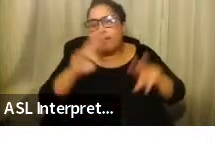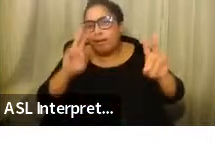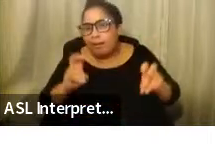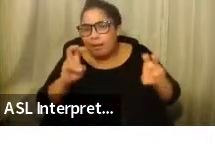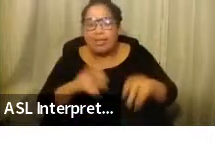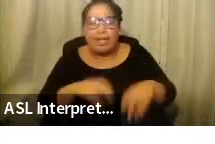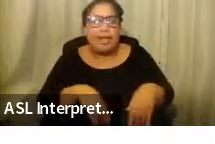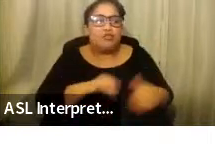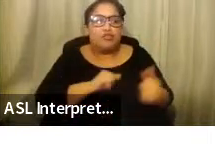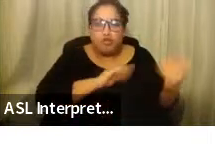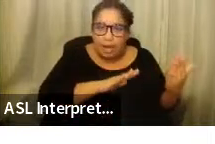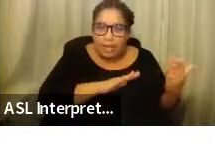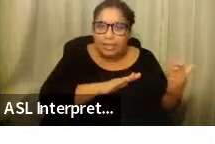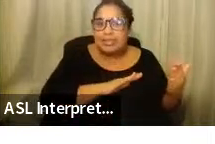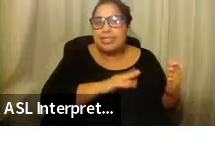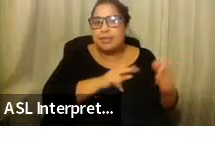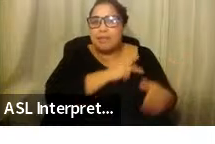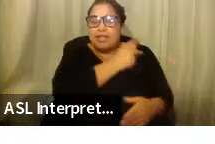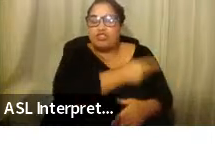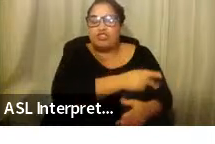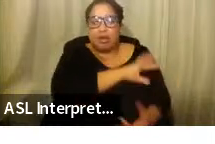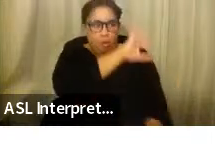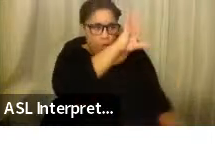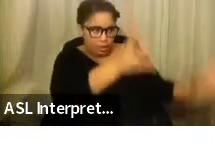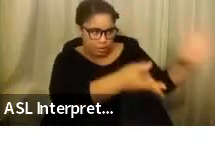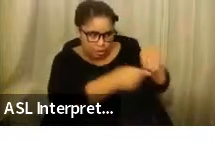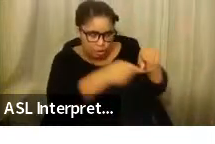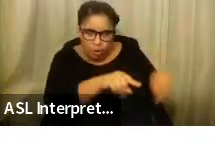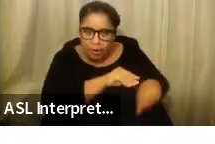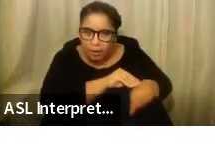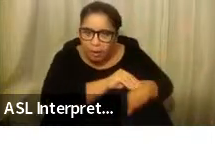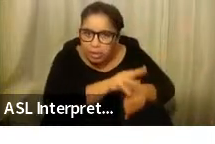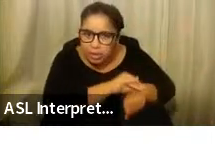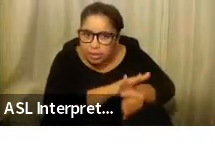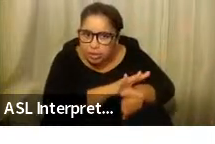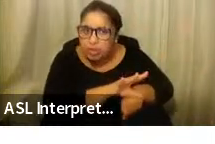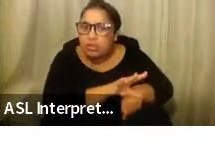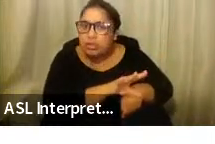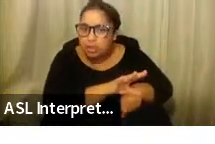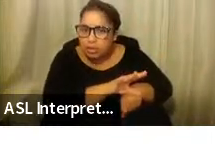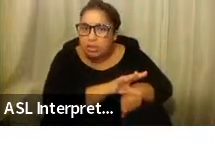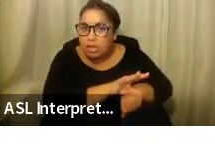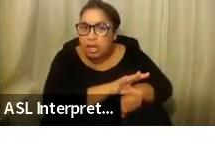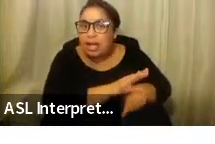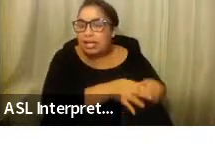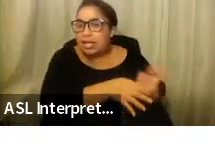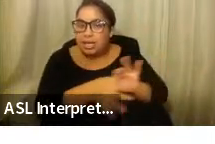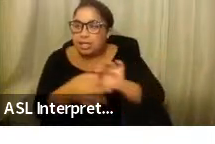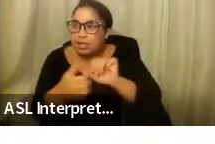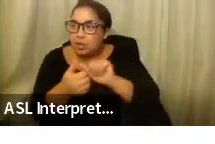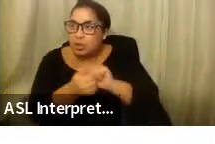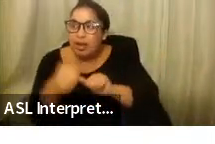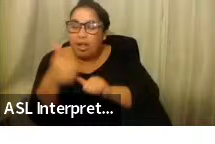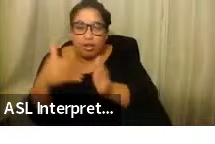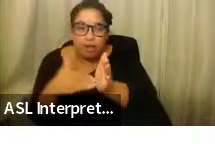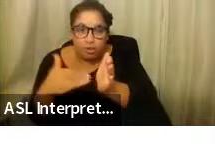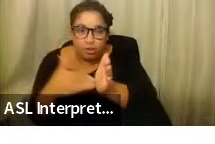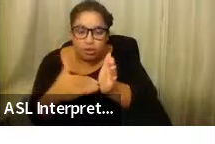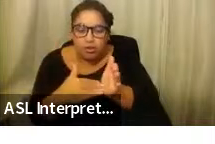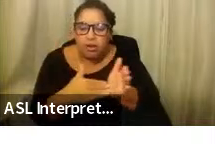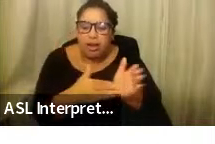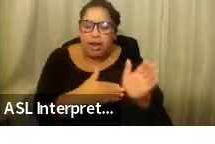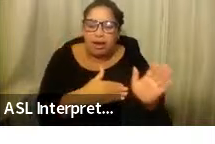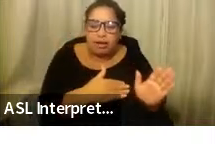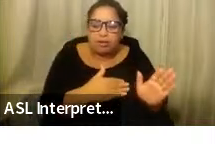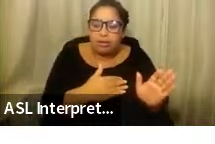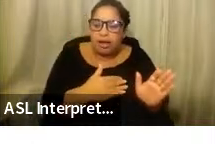in a holistic way in consultation with another provider is what is needed, but that's not